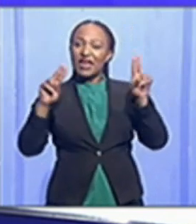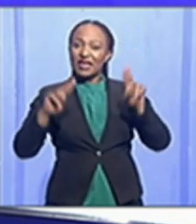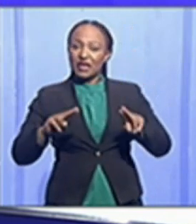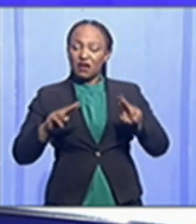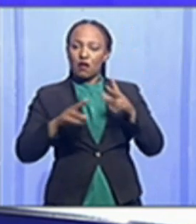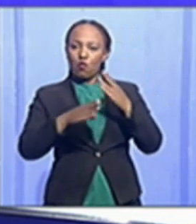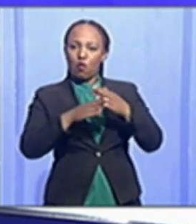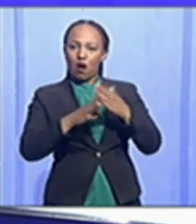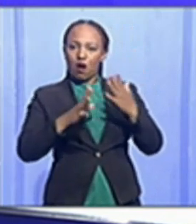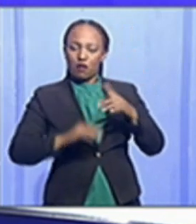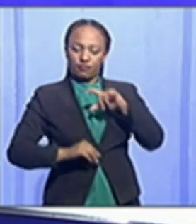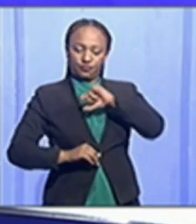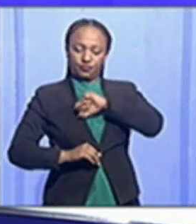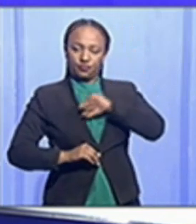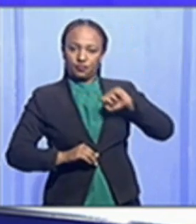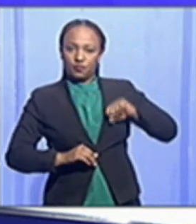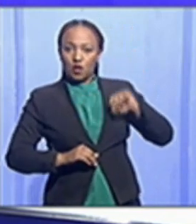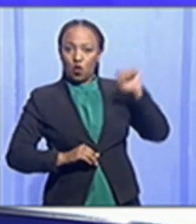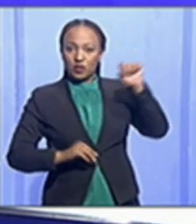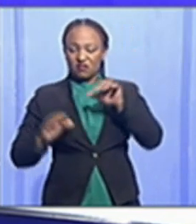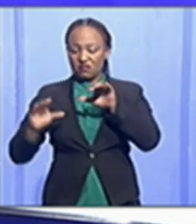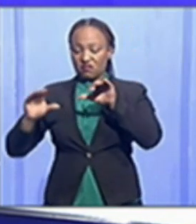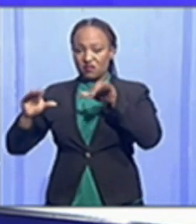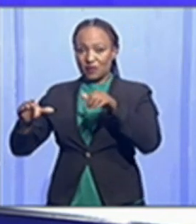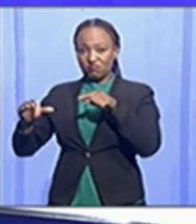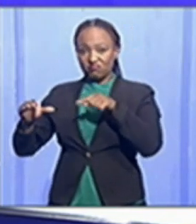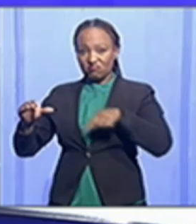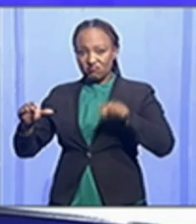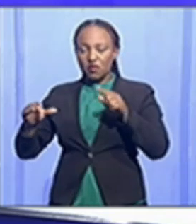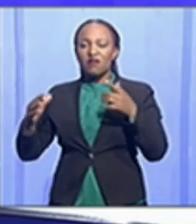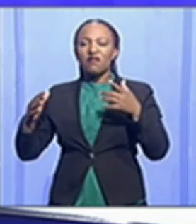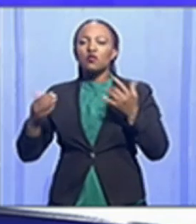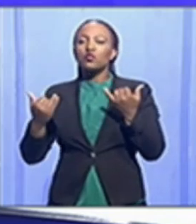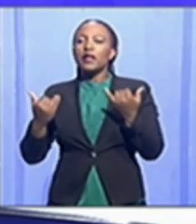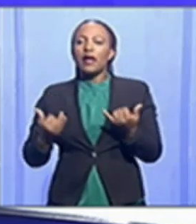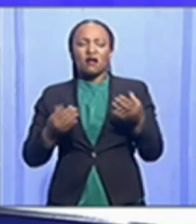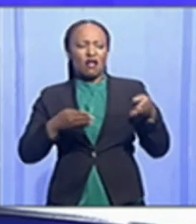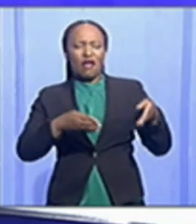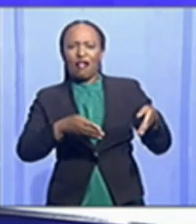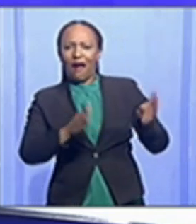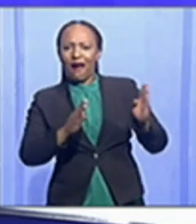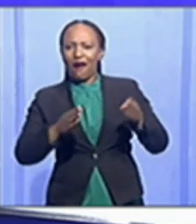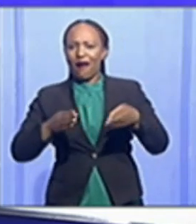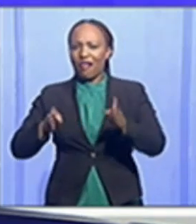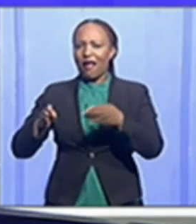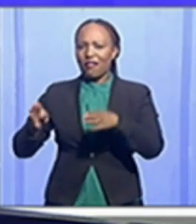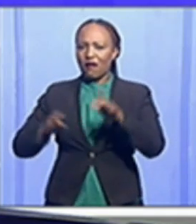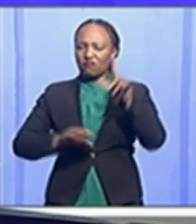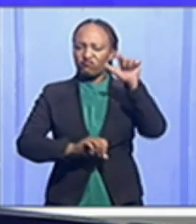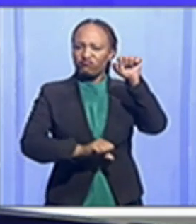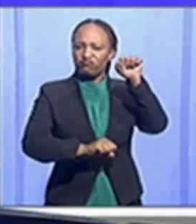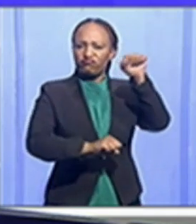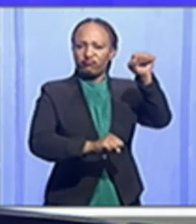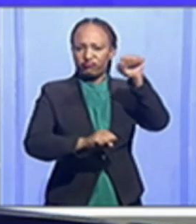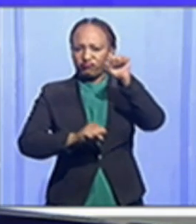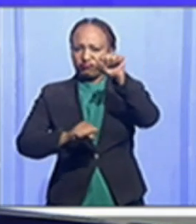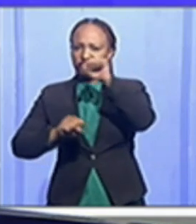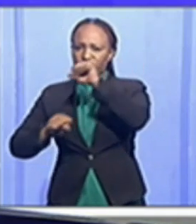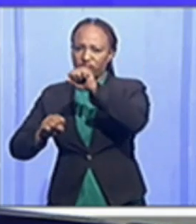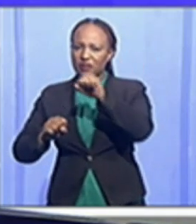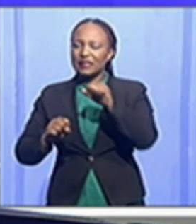e hlwile e hwibiditše mebila moo e bego e swere megwanto ya yona ya motlalanaga go ralla le Afrika Borwa moo e ipiletšago magareng ga tše